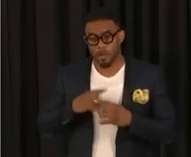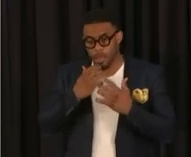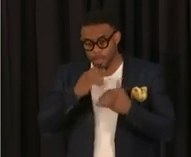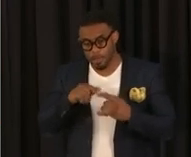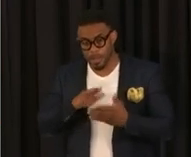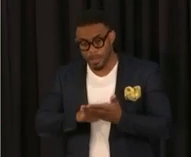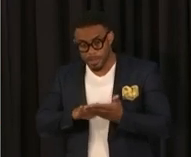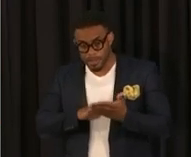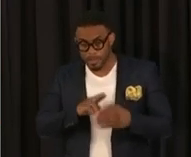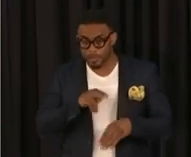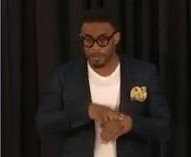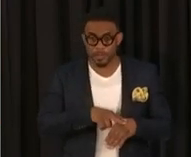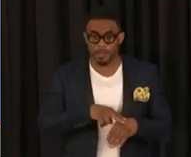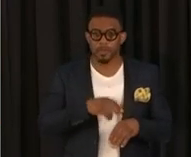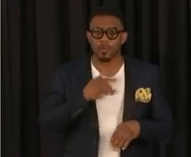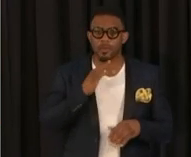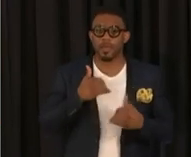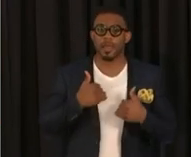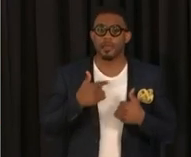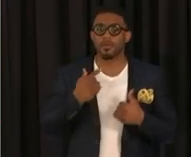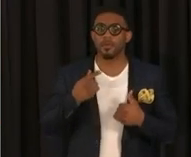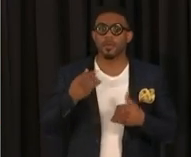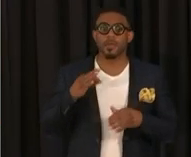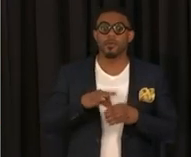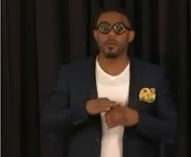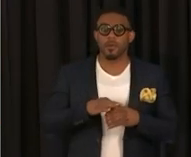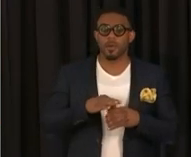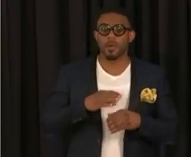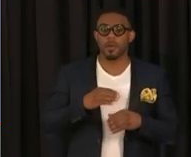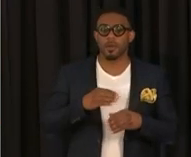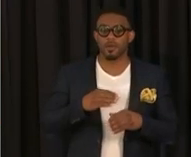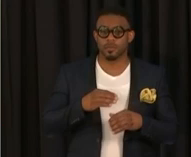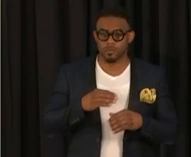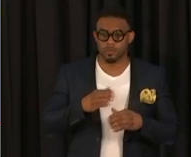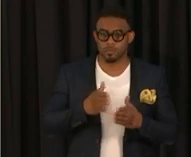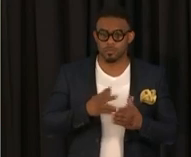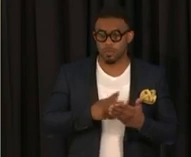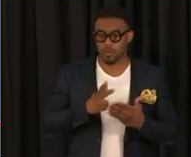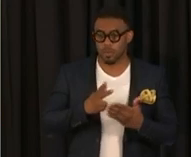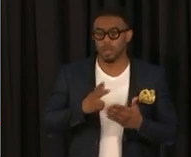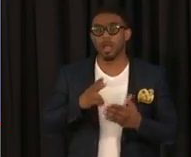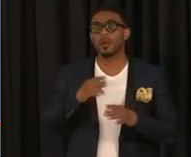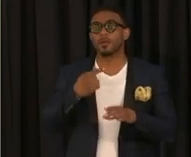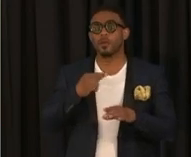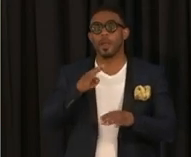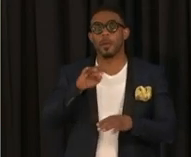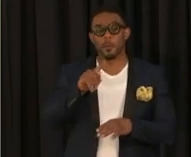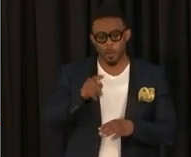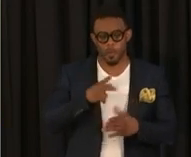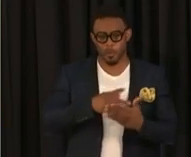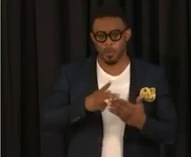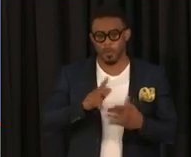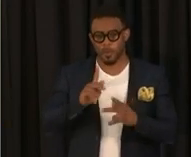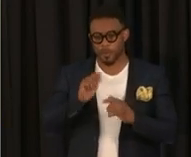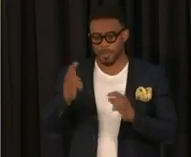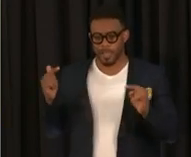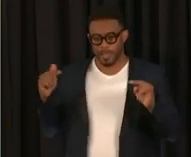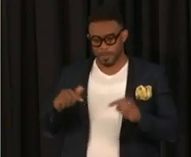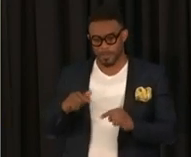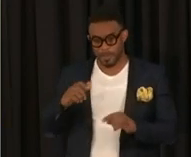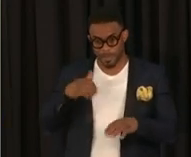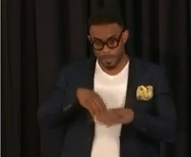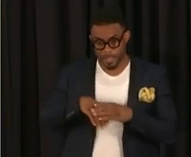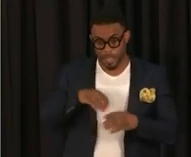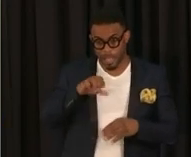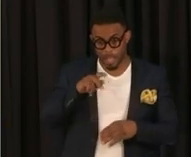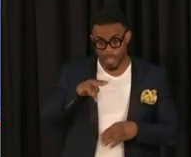also care about cleaning up nature. So we will have the Green Boat Program. And the mayor will launch the Green Boat Program, where people can come down